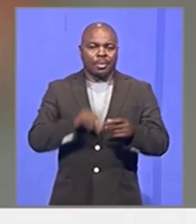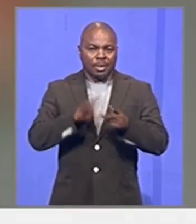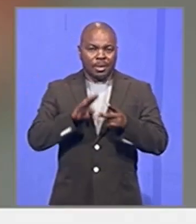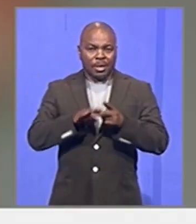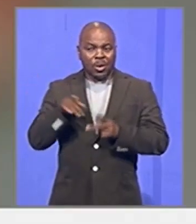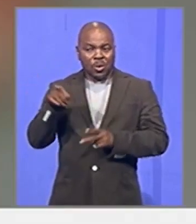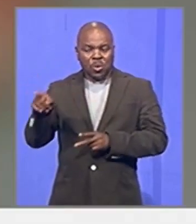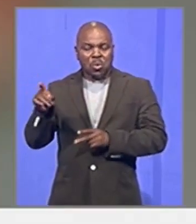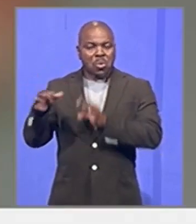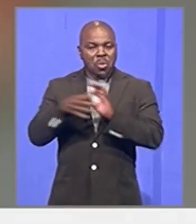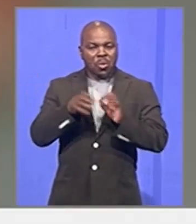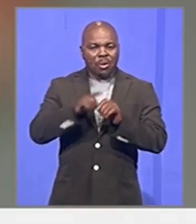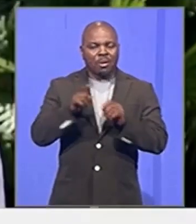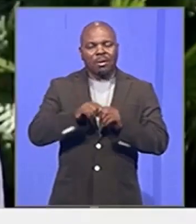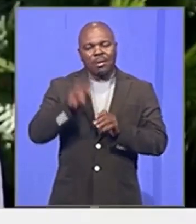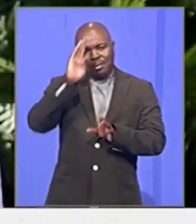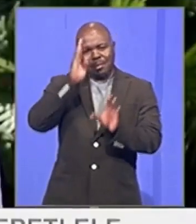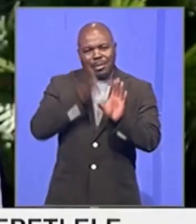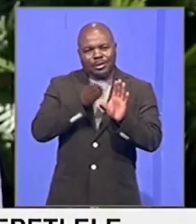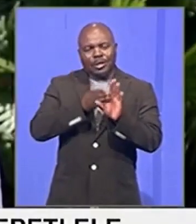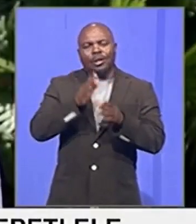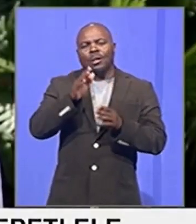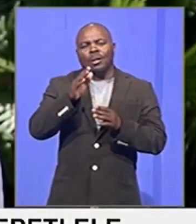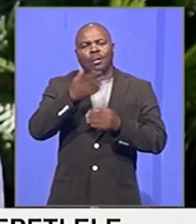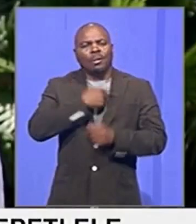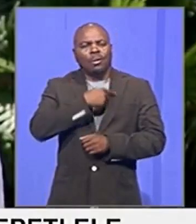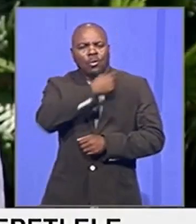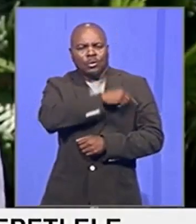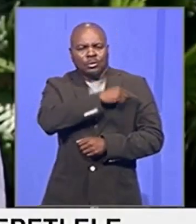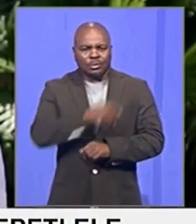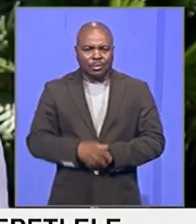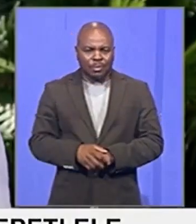irregularities regarding to the mental hospital.